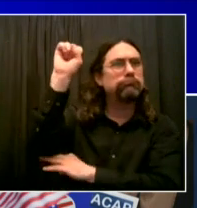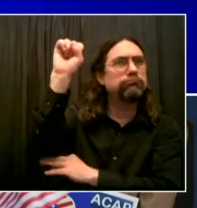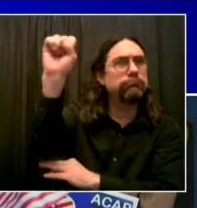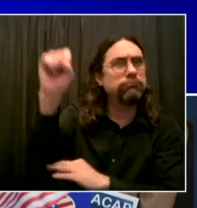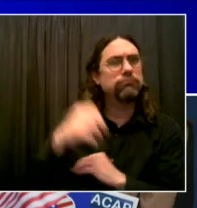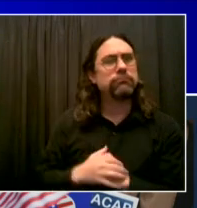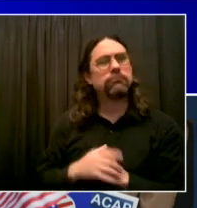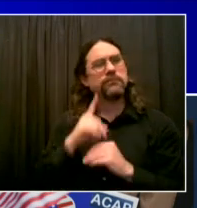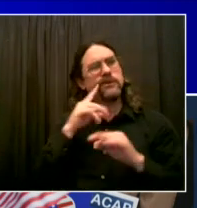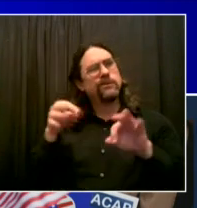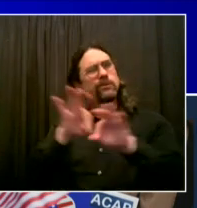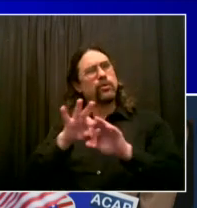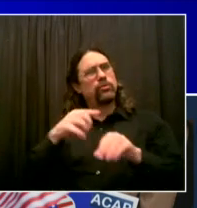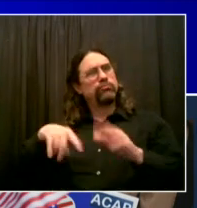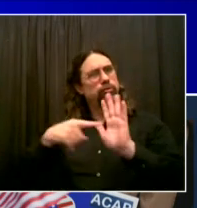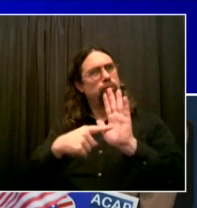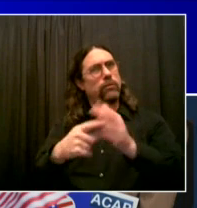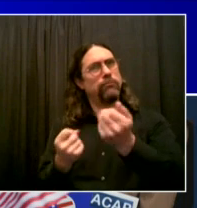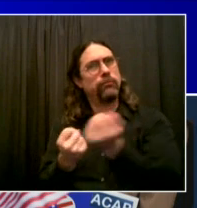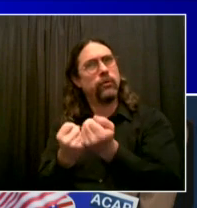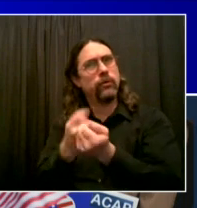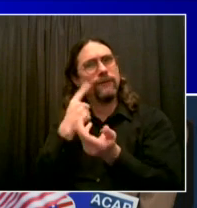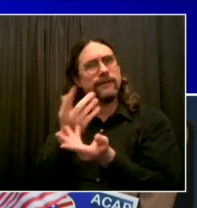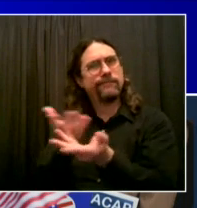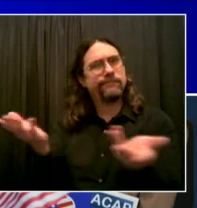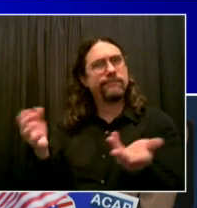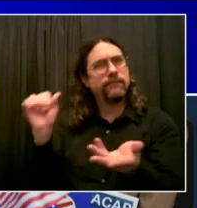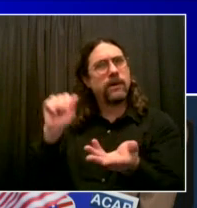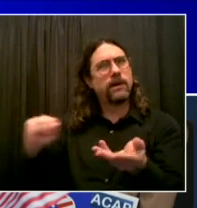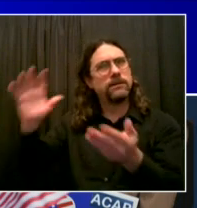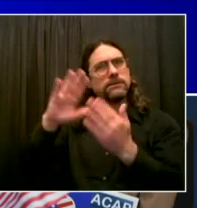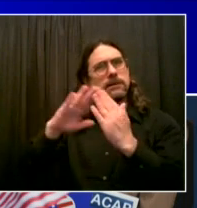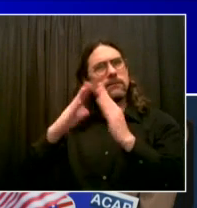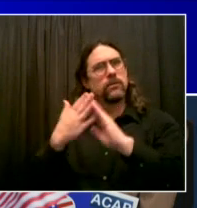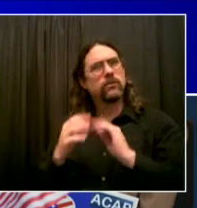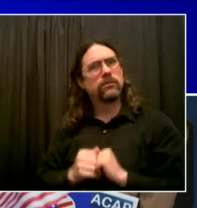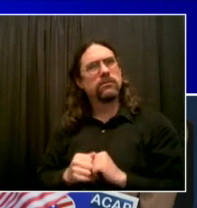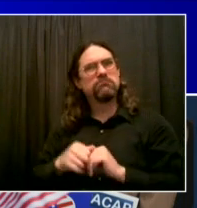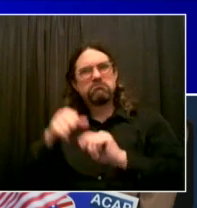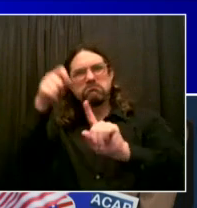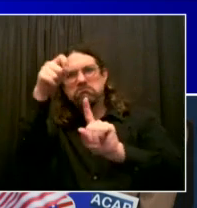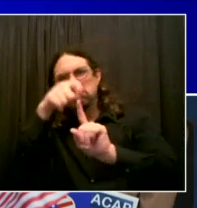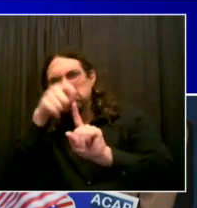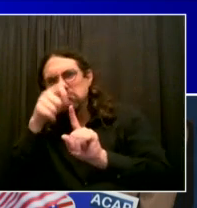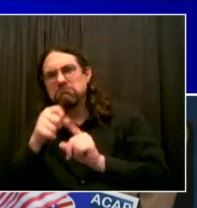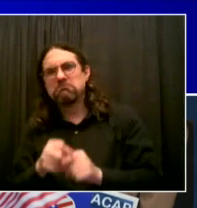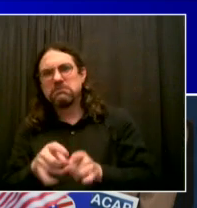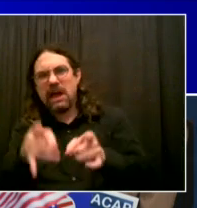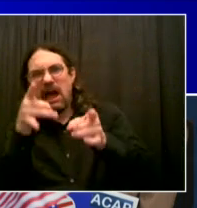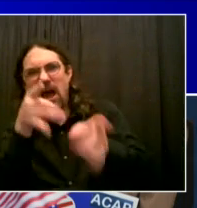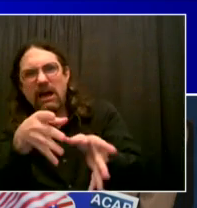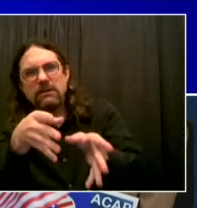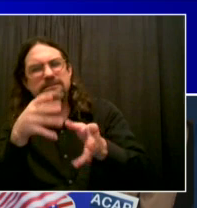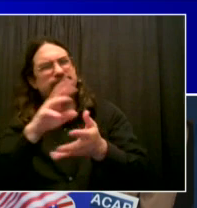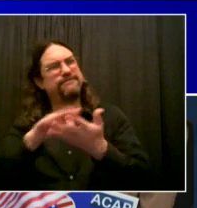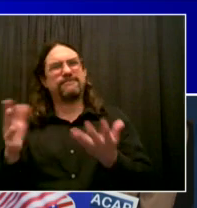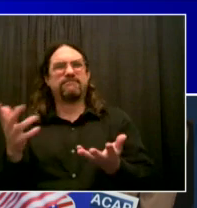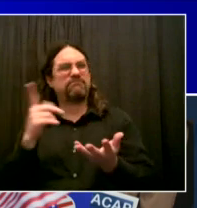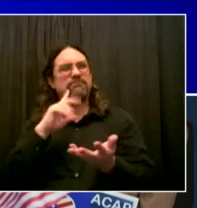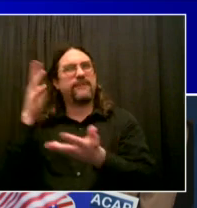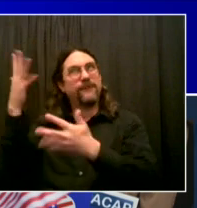look, it is about creating a sense of appreciation and welcome at all times. It's also about being really clear that